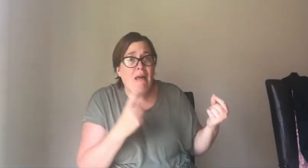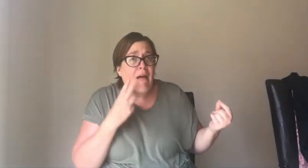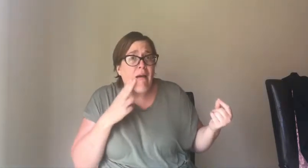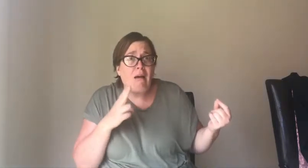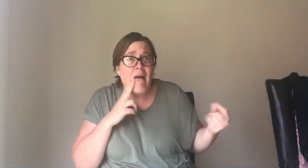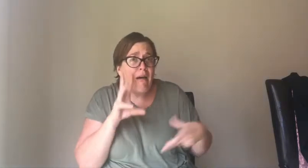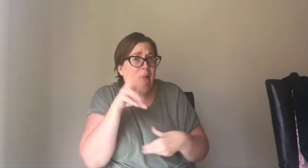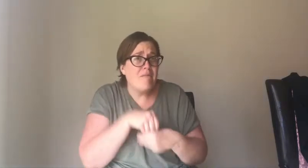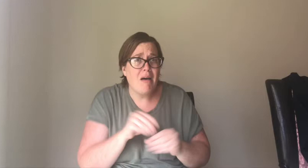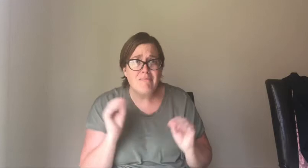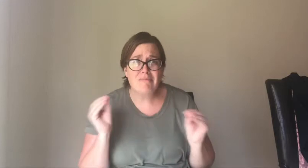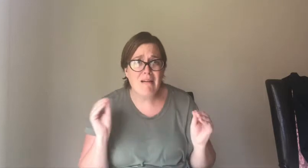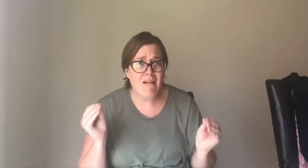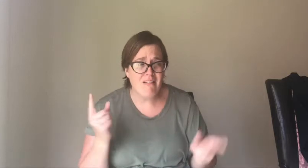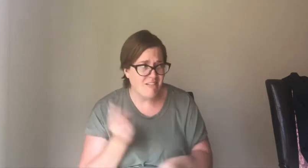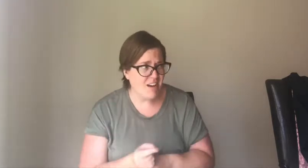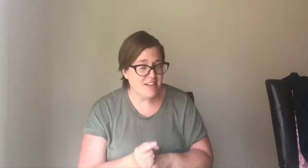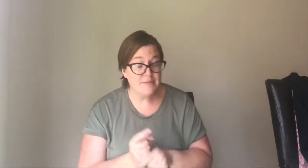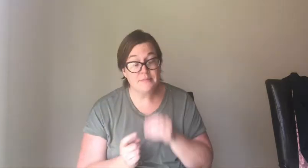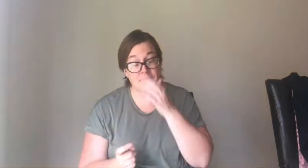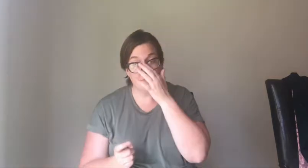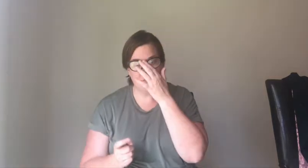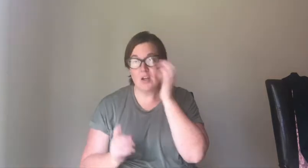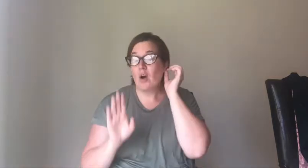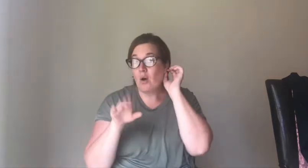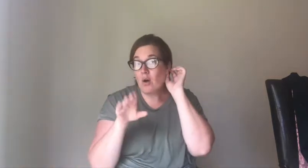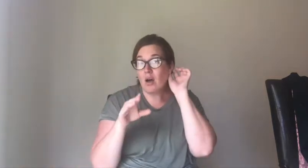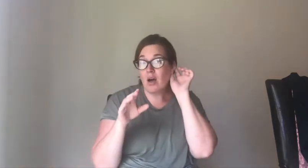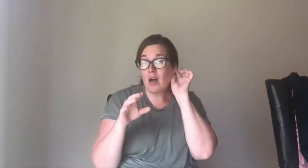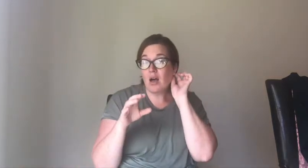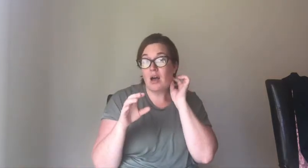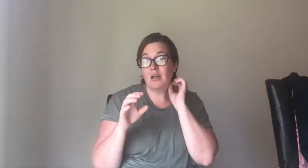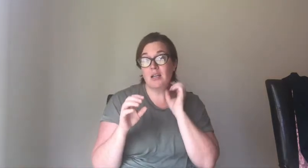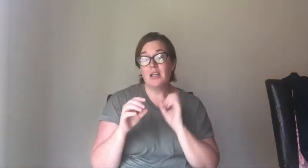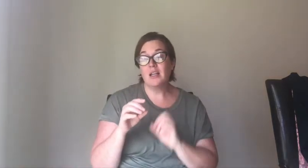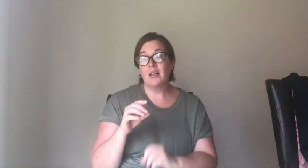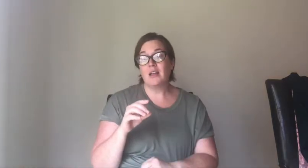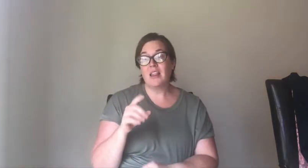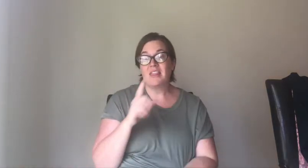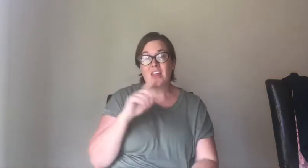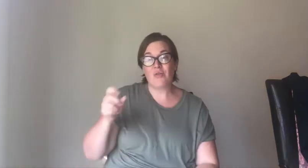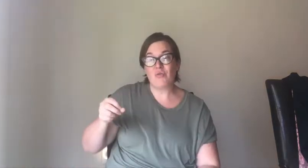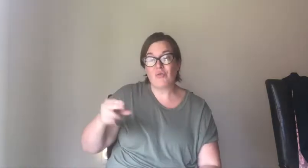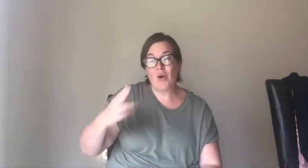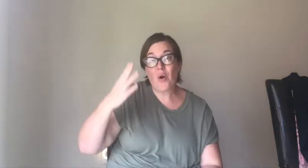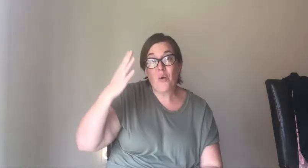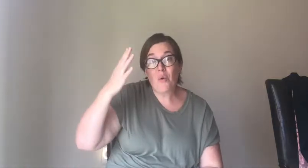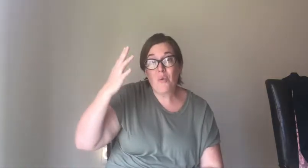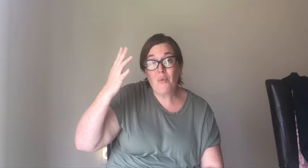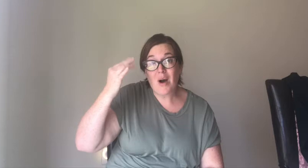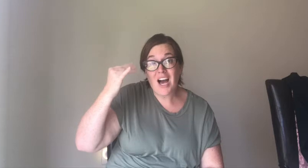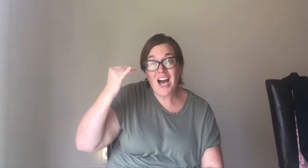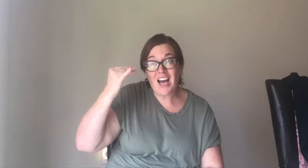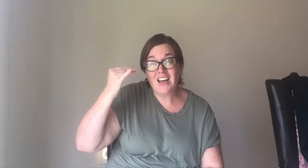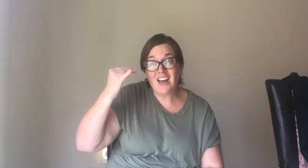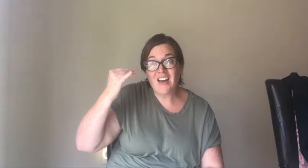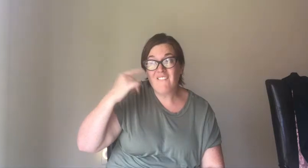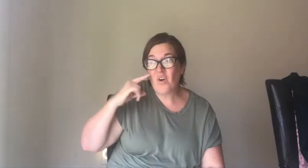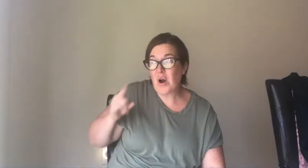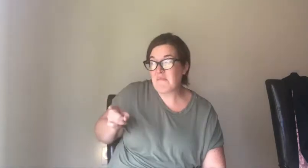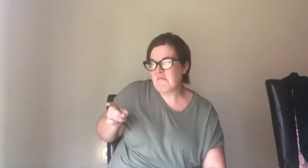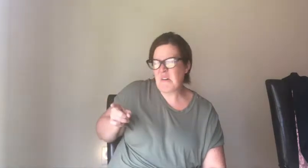king gave orders to arrest the men who had maliciously accused Daniel. He had them thrown into the lion's